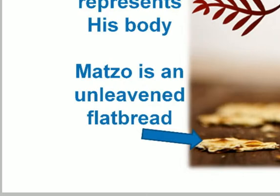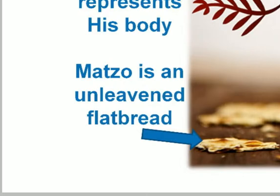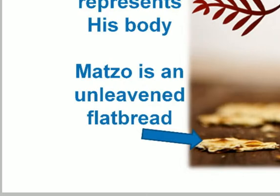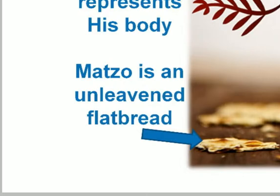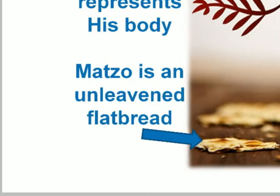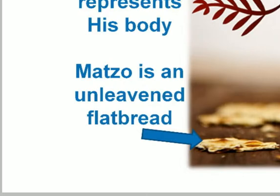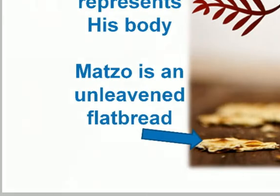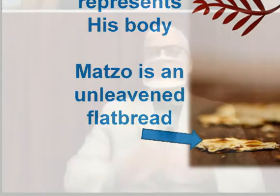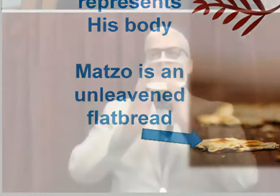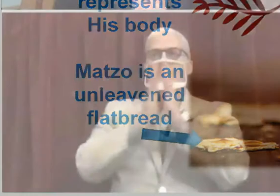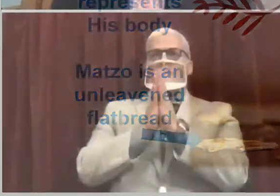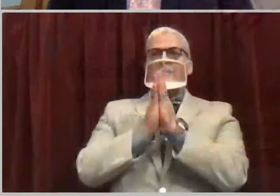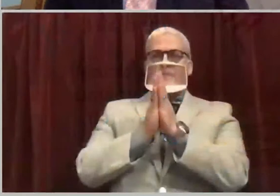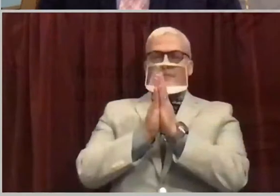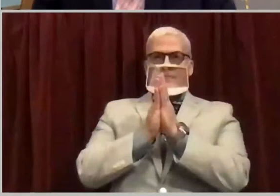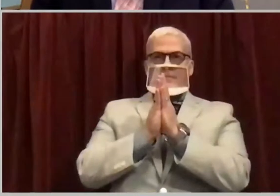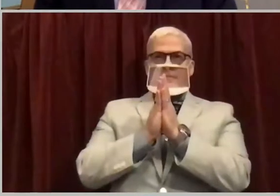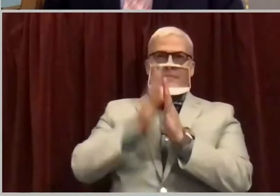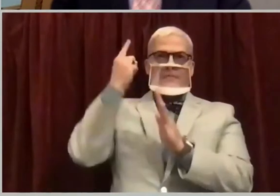Let's pray for the fruit of the vine.